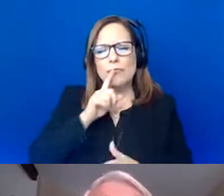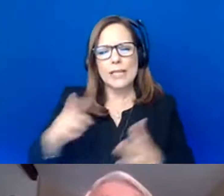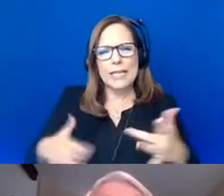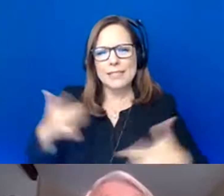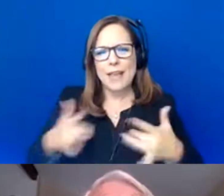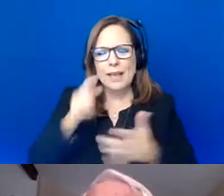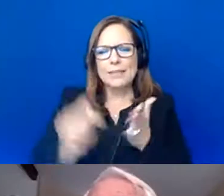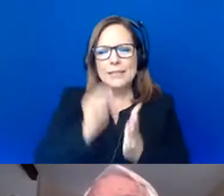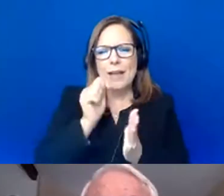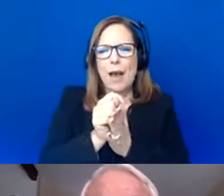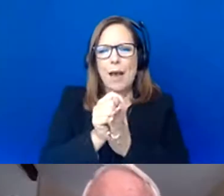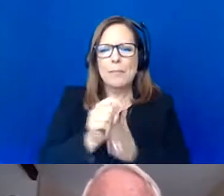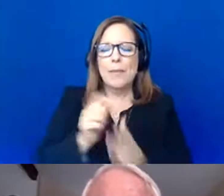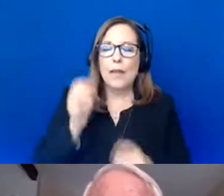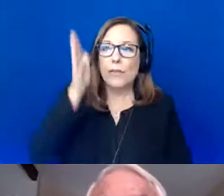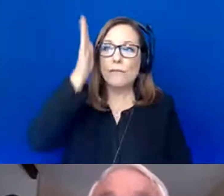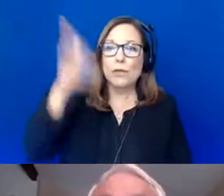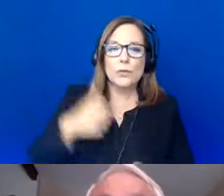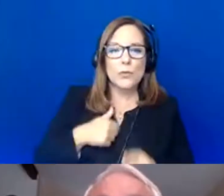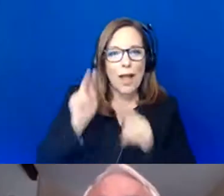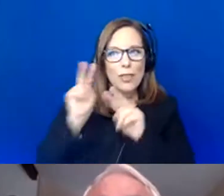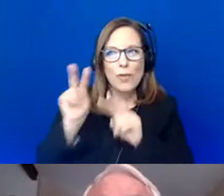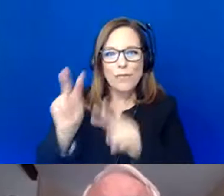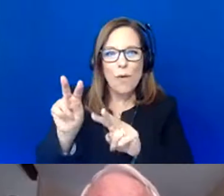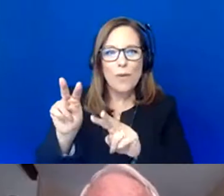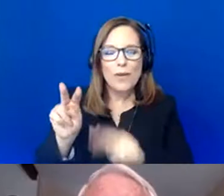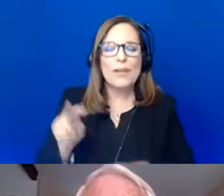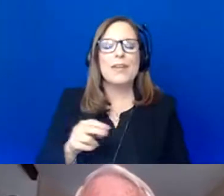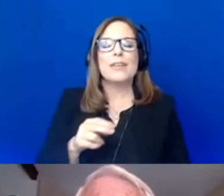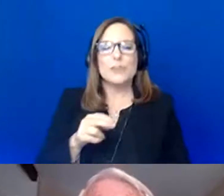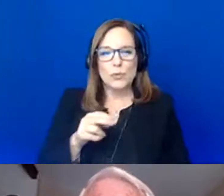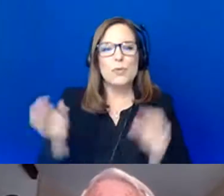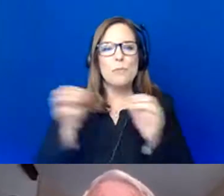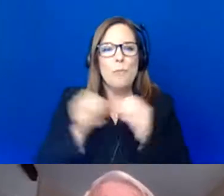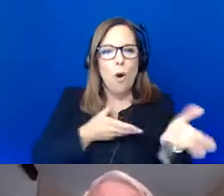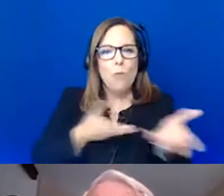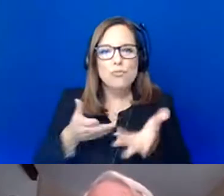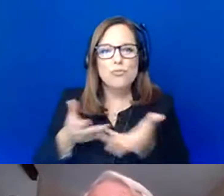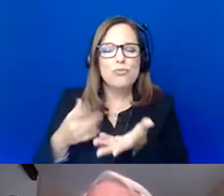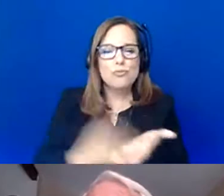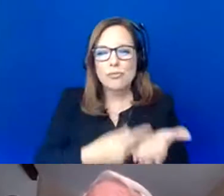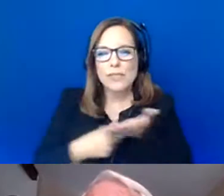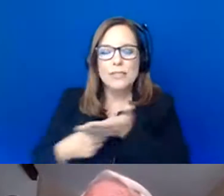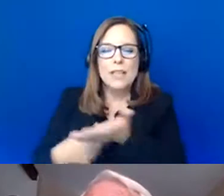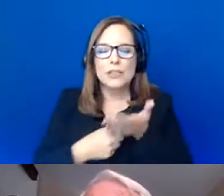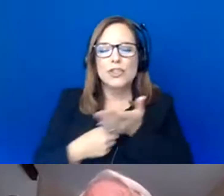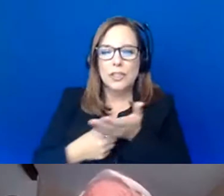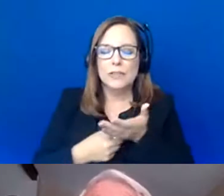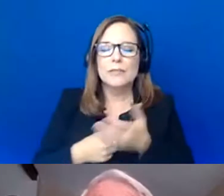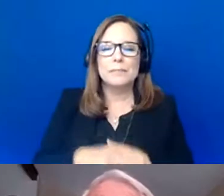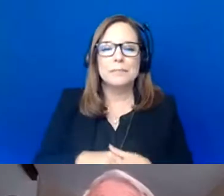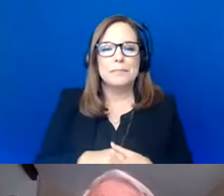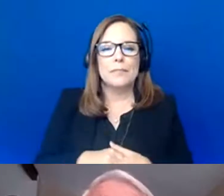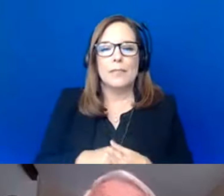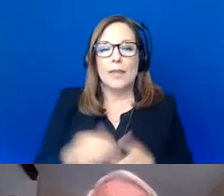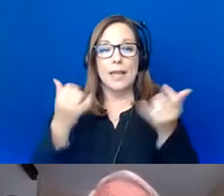future, and I look forward to a dynamic and informative discussion. And now I'm pleased